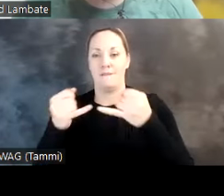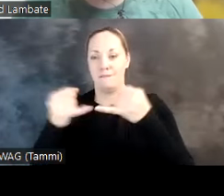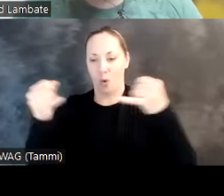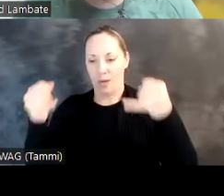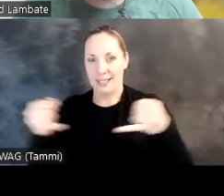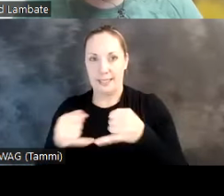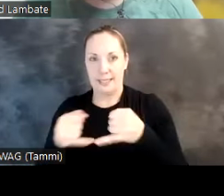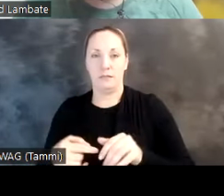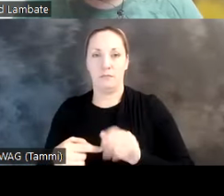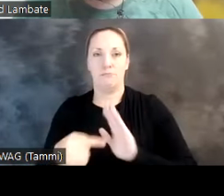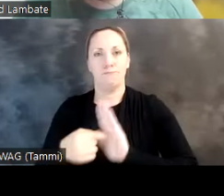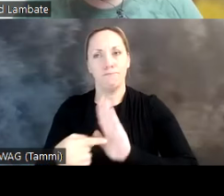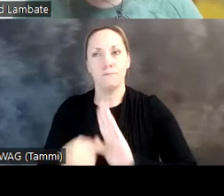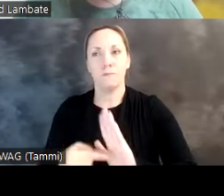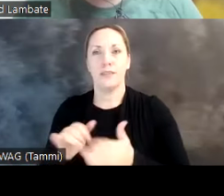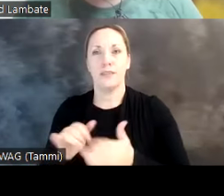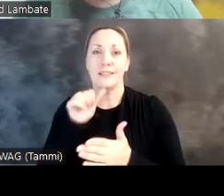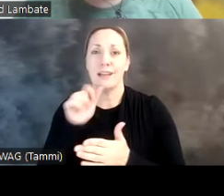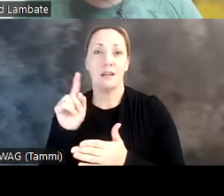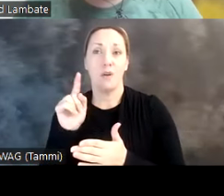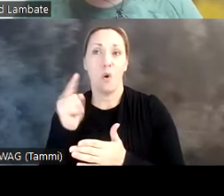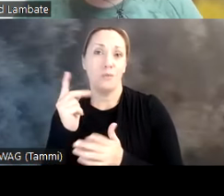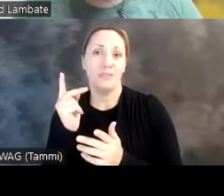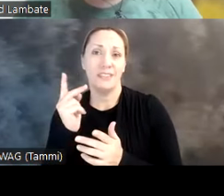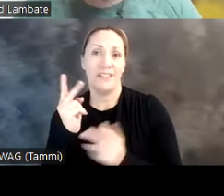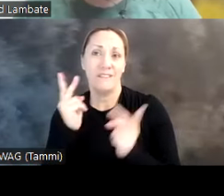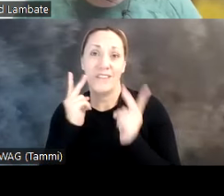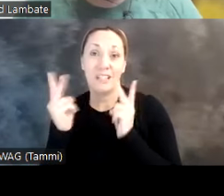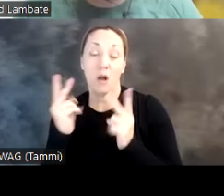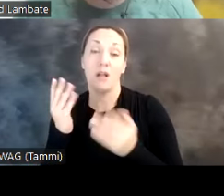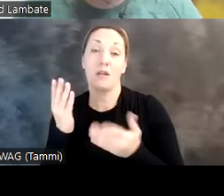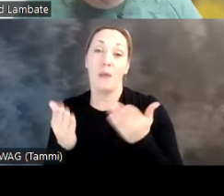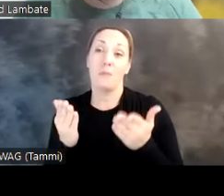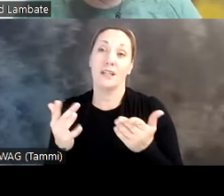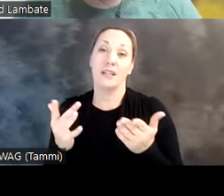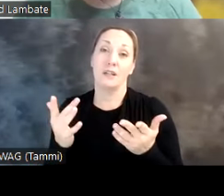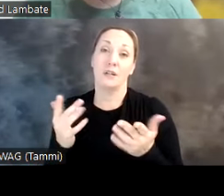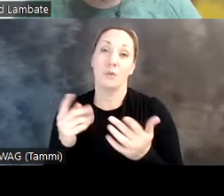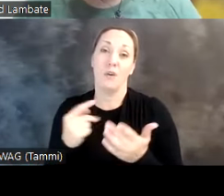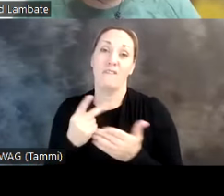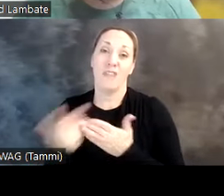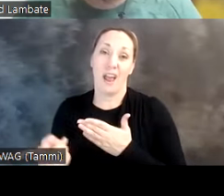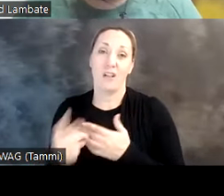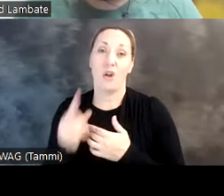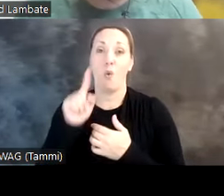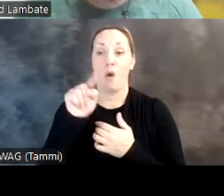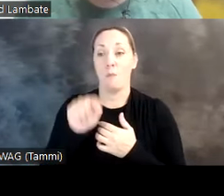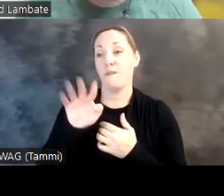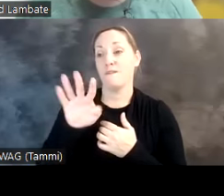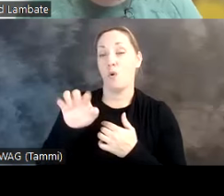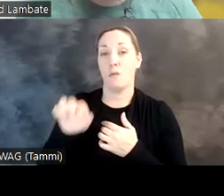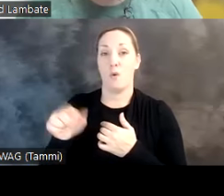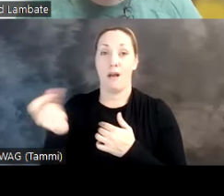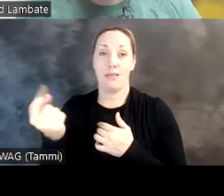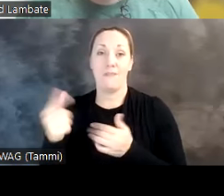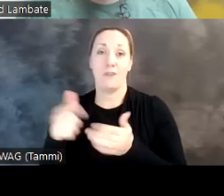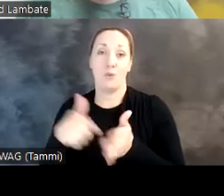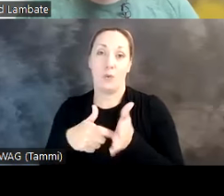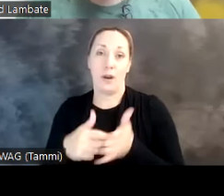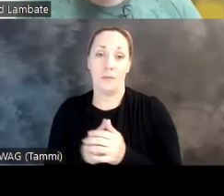which is not clearly visible, it is most likely to also fail the 1411 requirement.